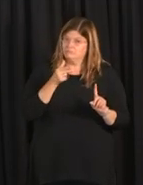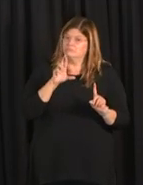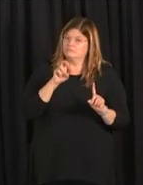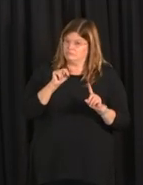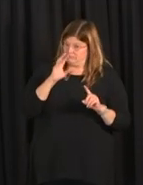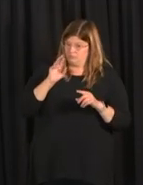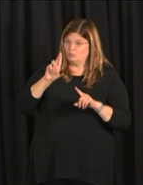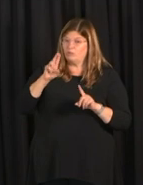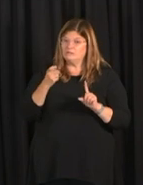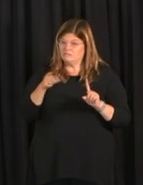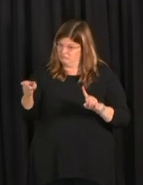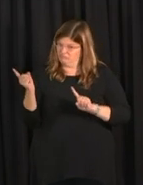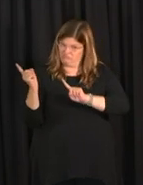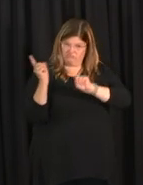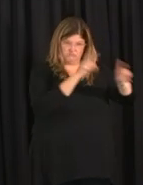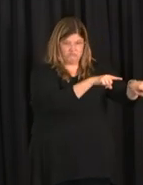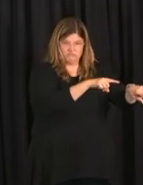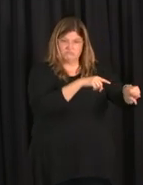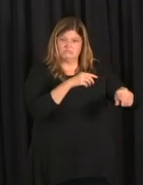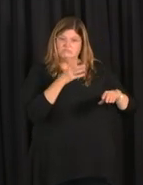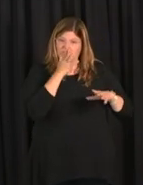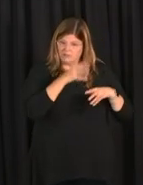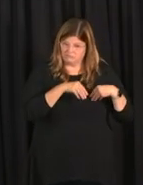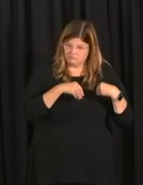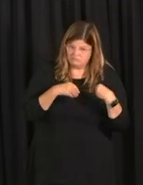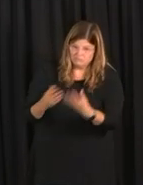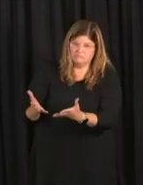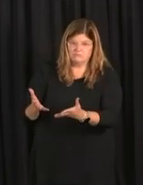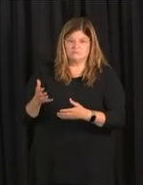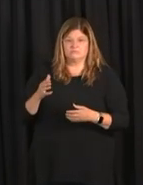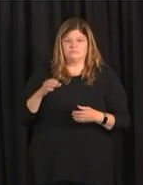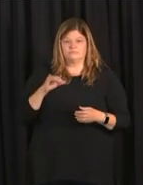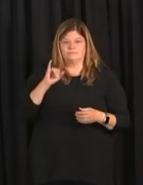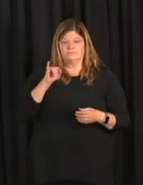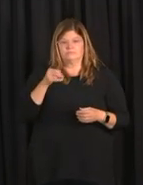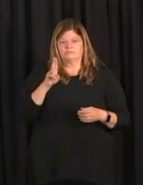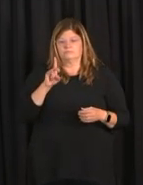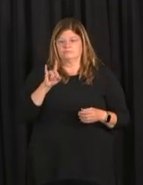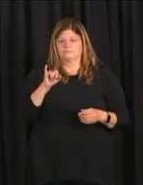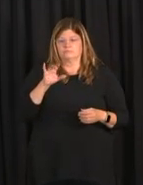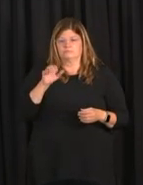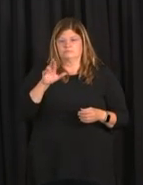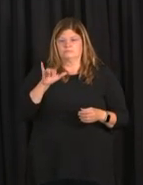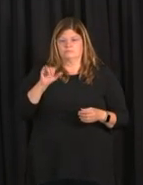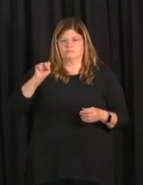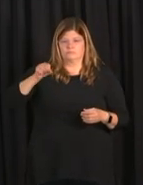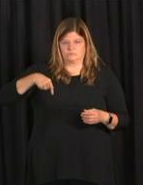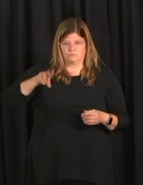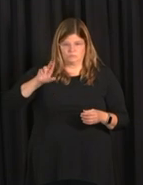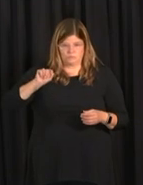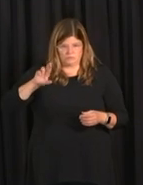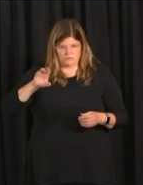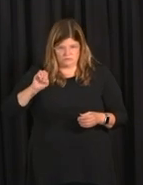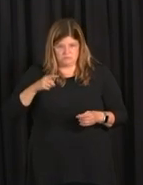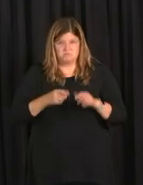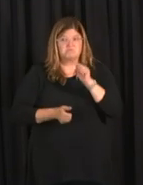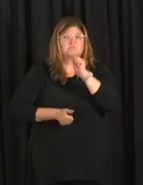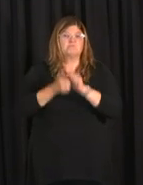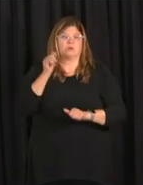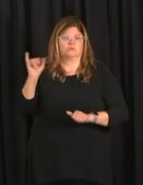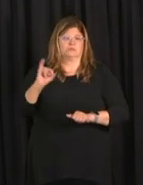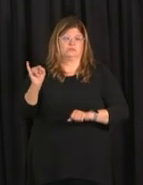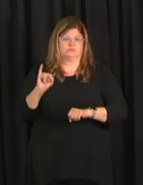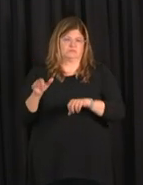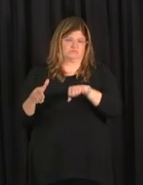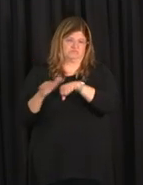flu shots at Judiciary Square. Most insurances cover the flu shot at this site. This